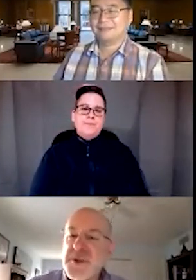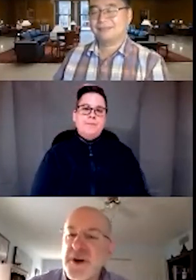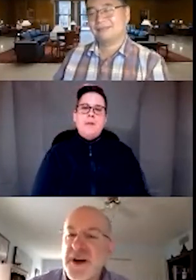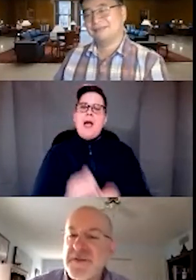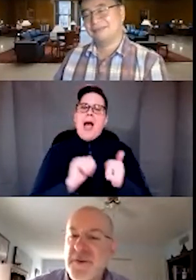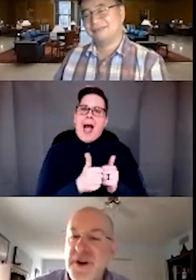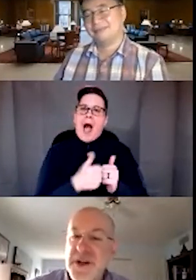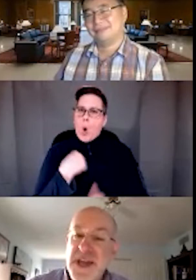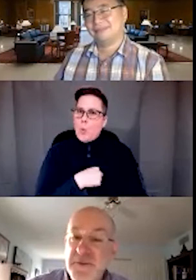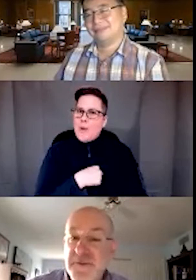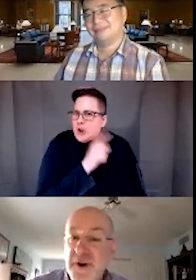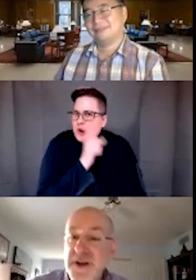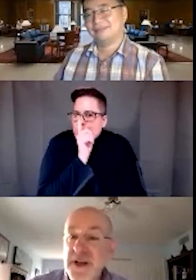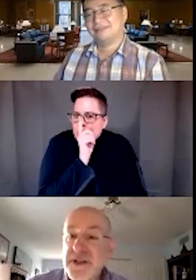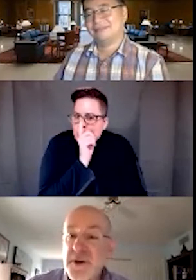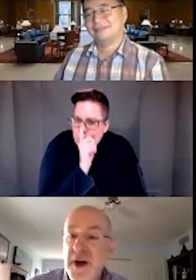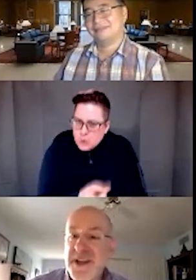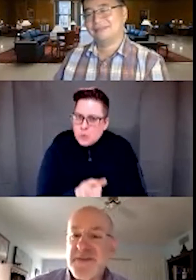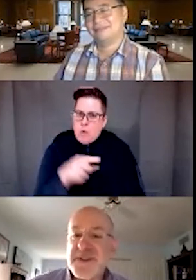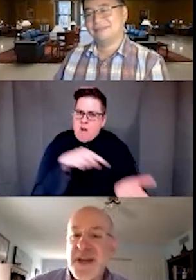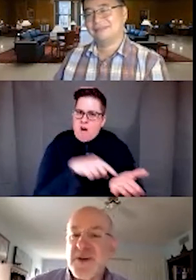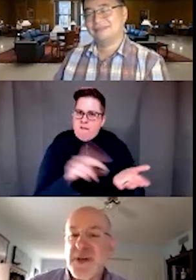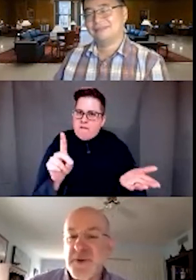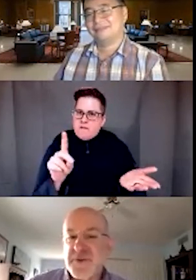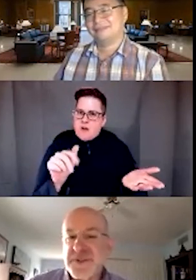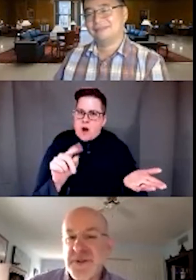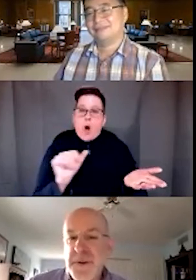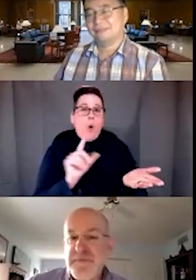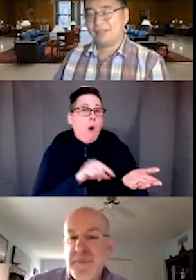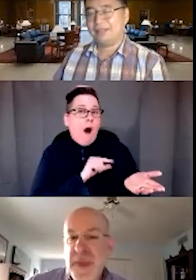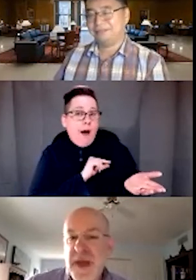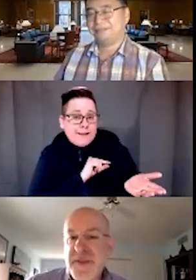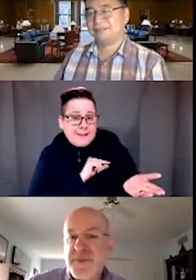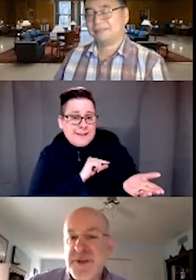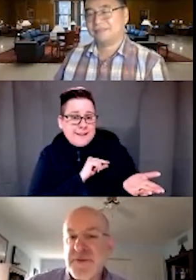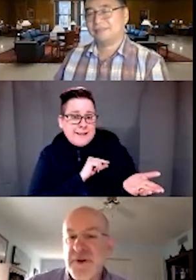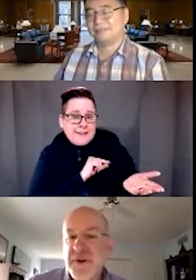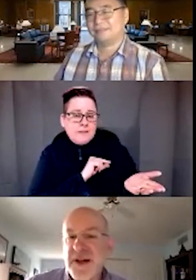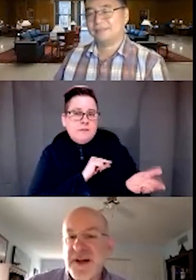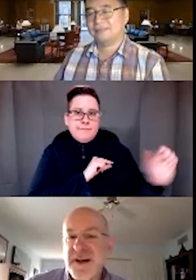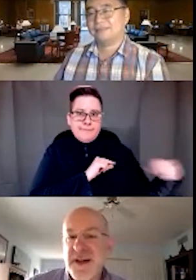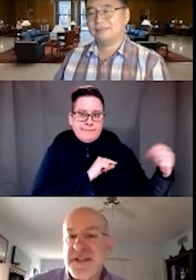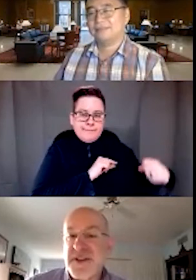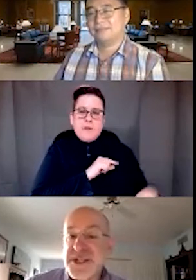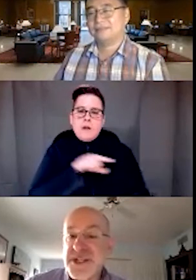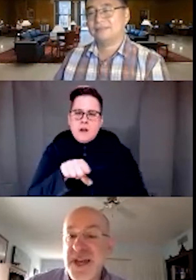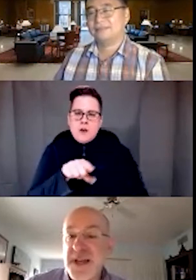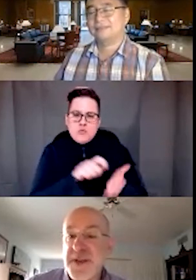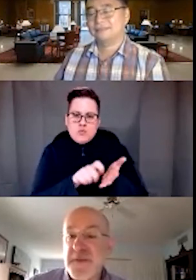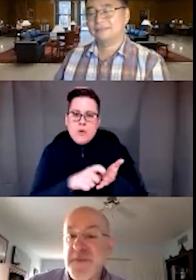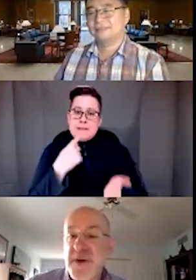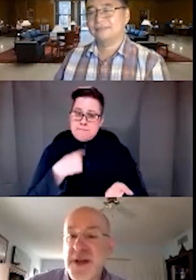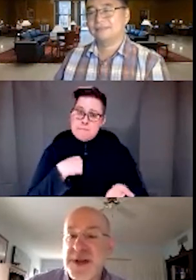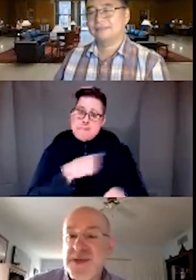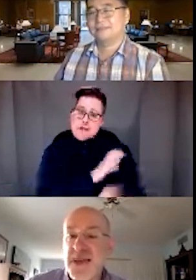be sure of or account for the quality of the data we use? Yeah. And this person wrote, as a clinician, I can